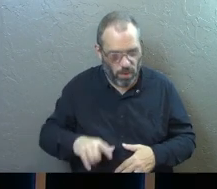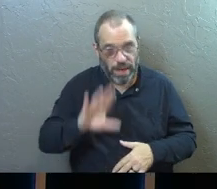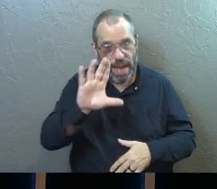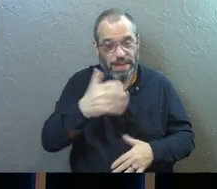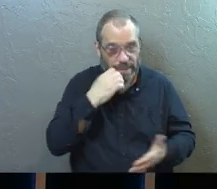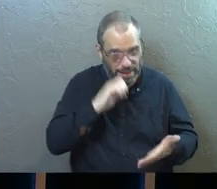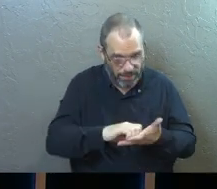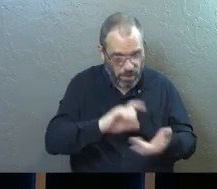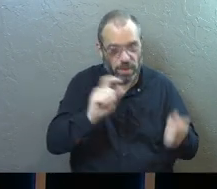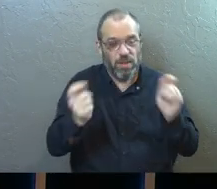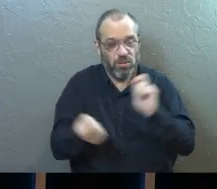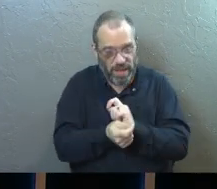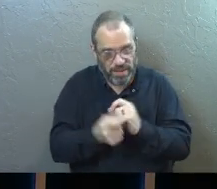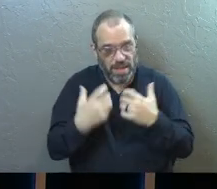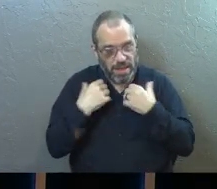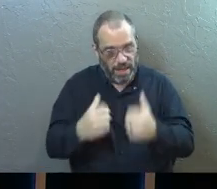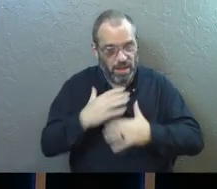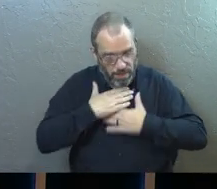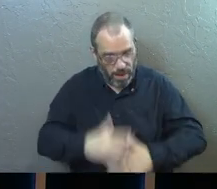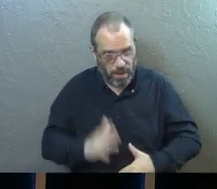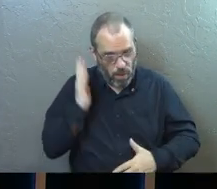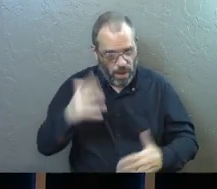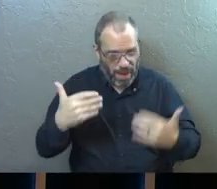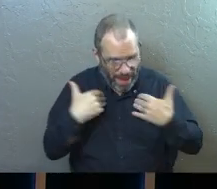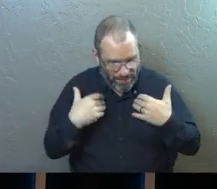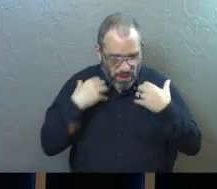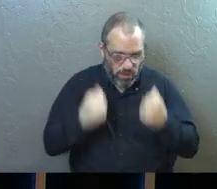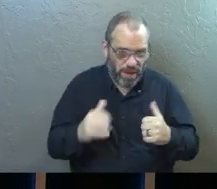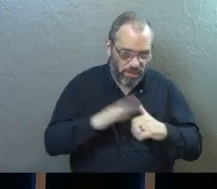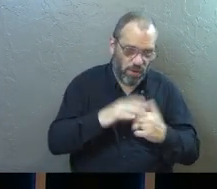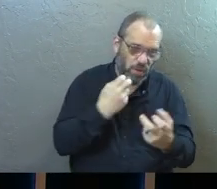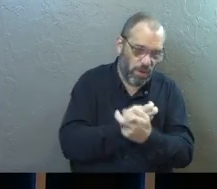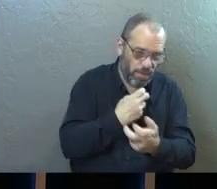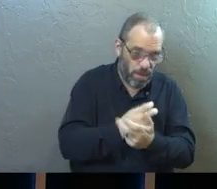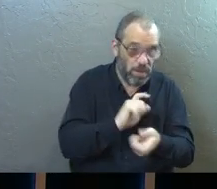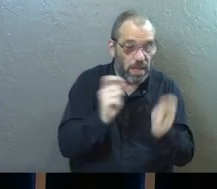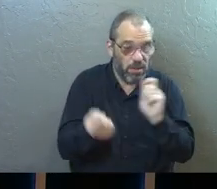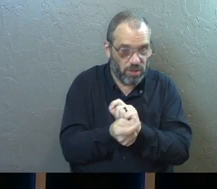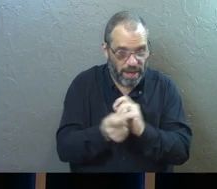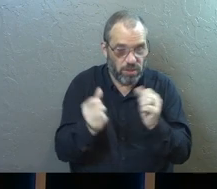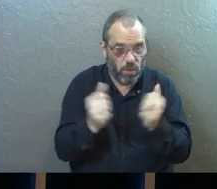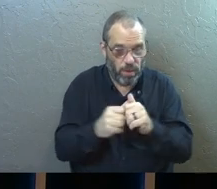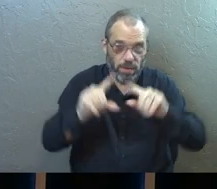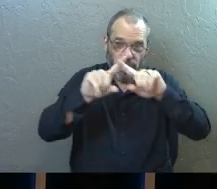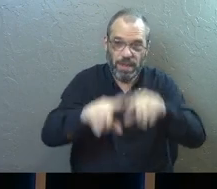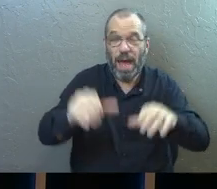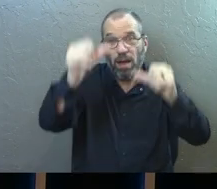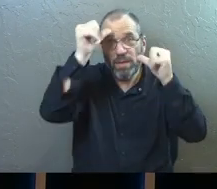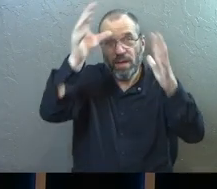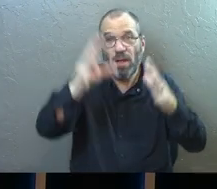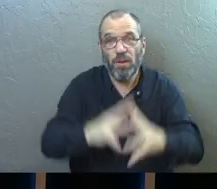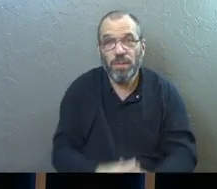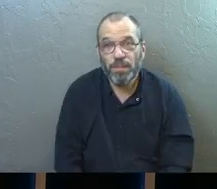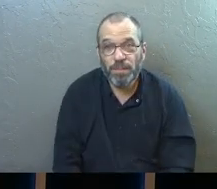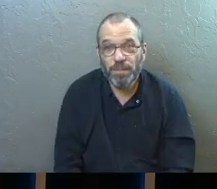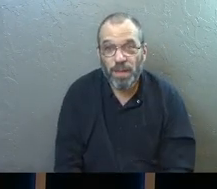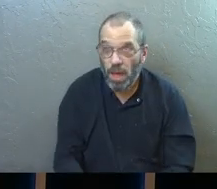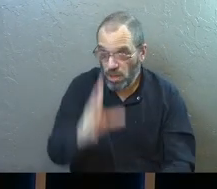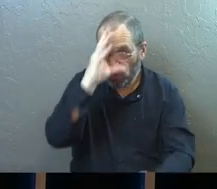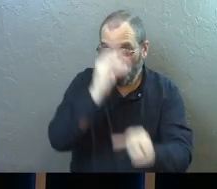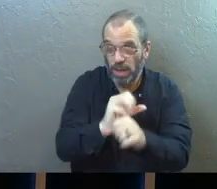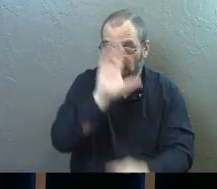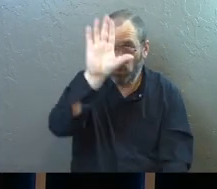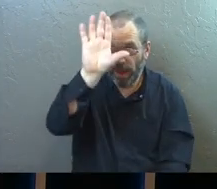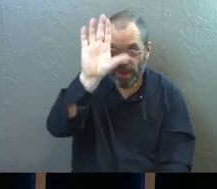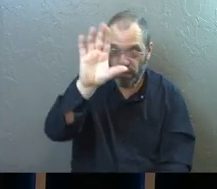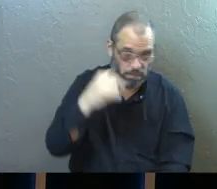away from evil. Then you will have healing for your body and strength for your bones. Amen. The change that comes when we rely on the Father. Yes. And we trust his way